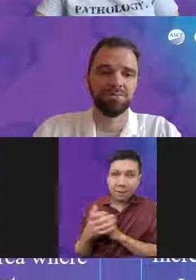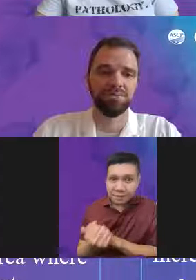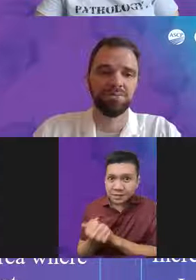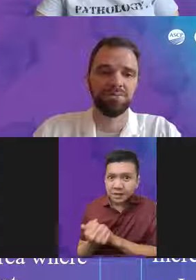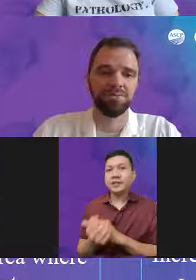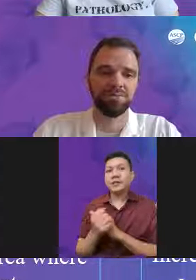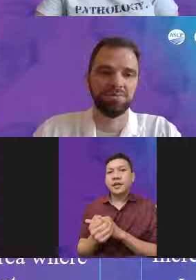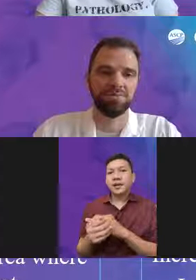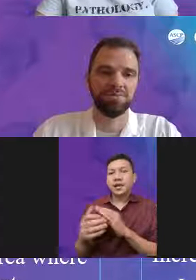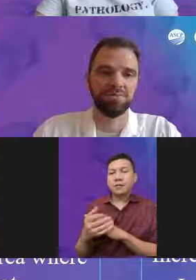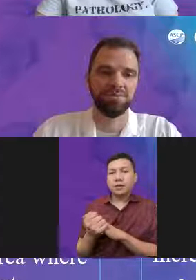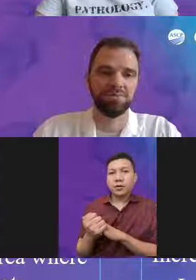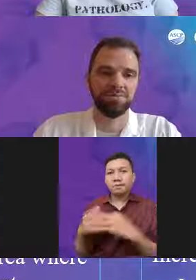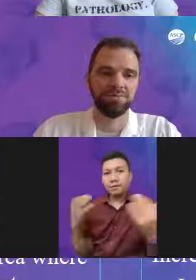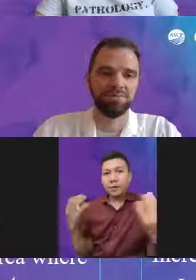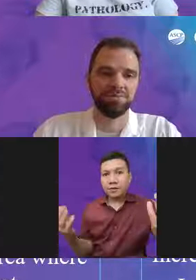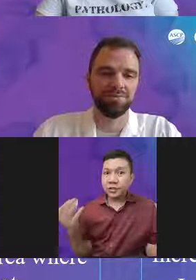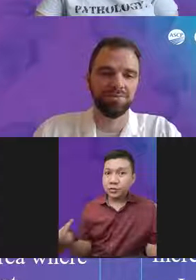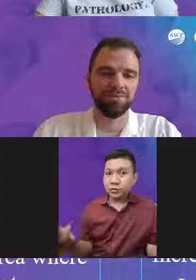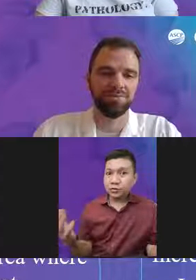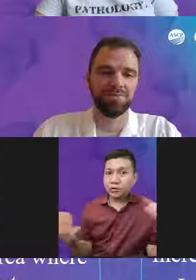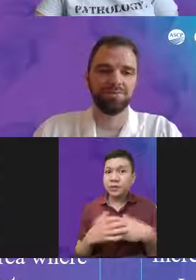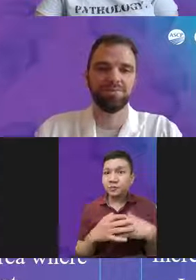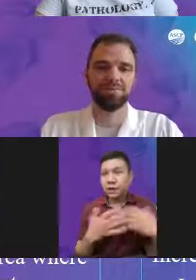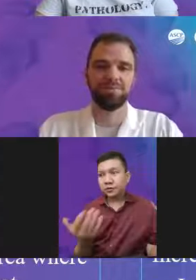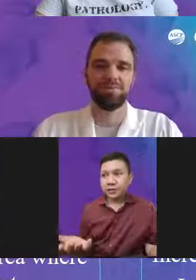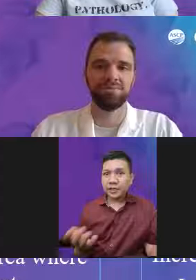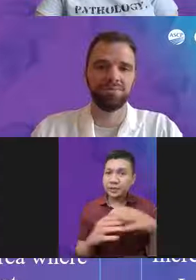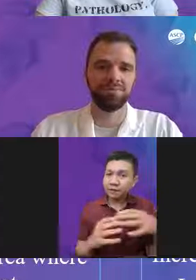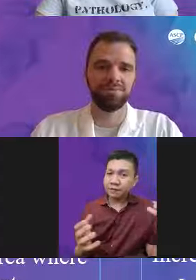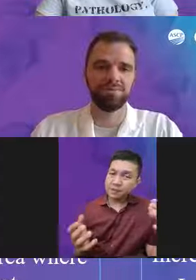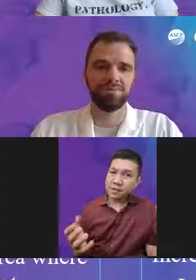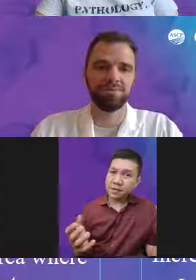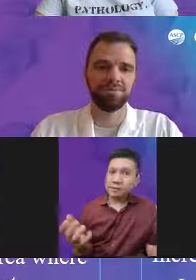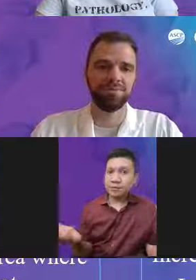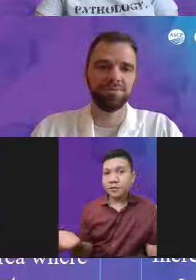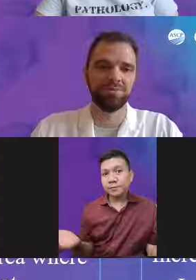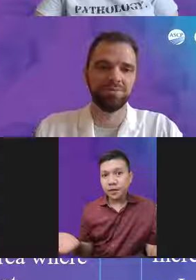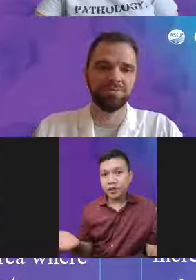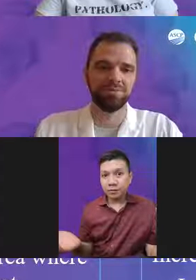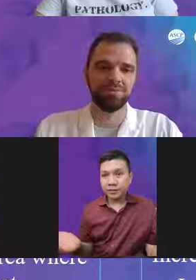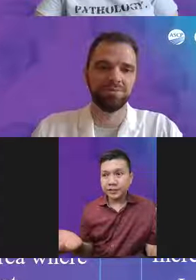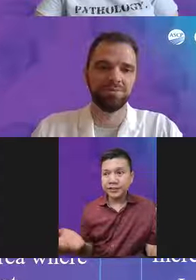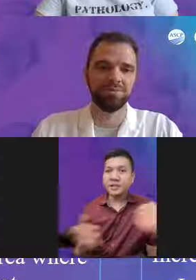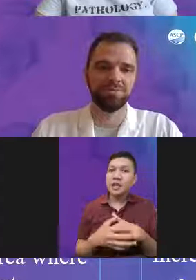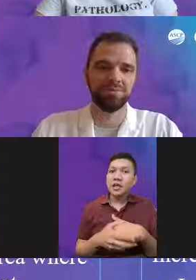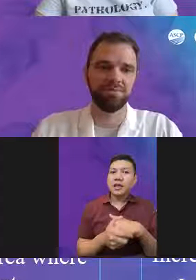or lipemic, or maybe it's a clue that you're about to see a smear from a multiple